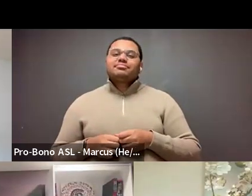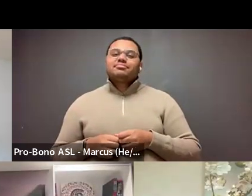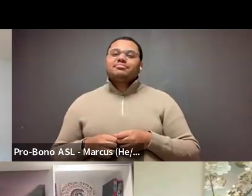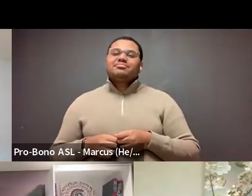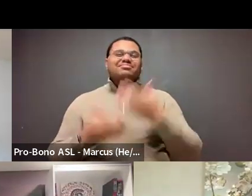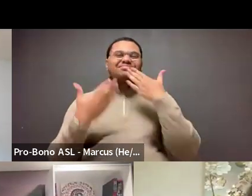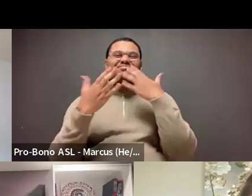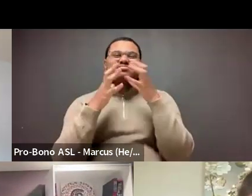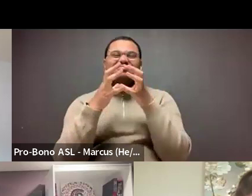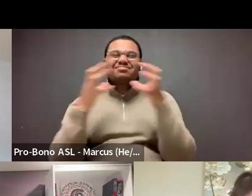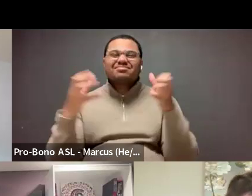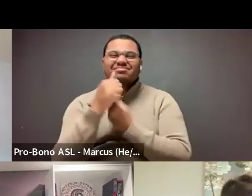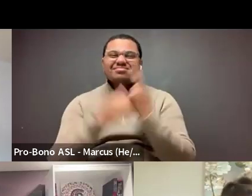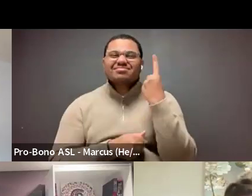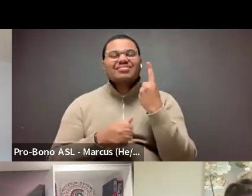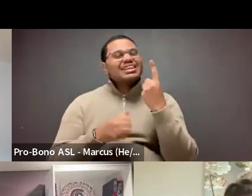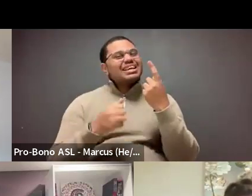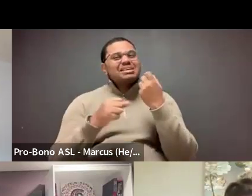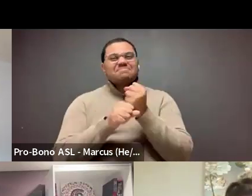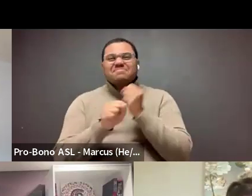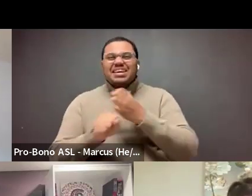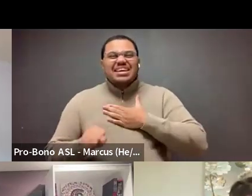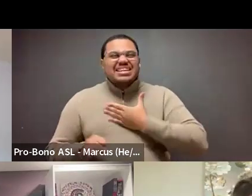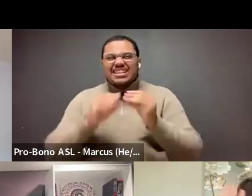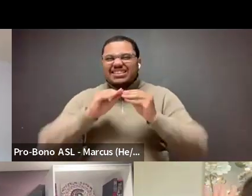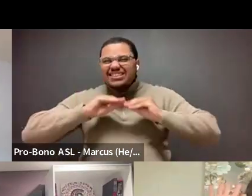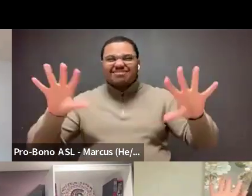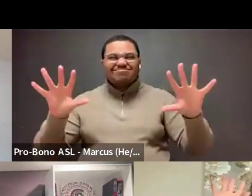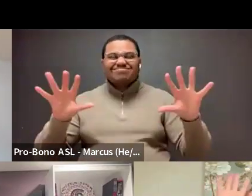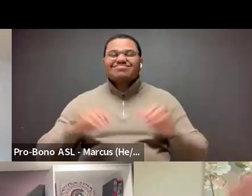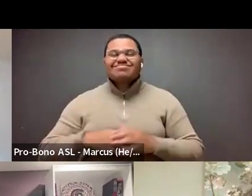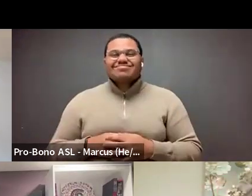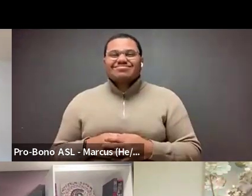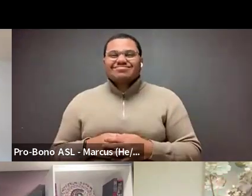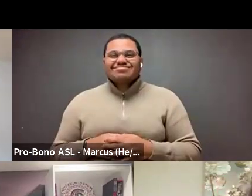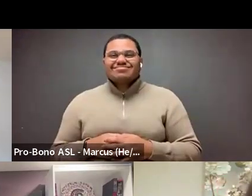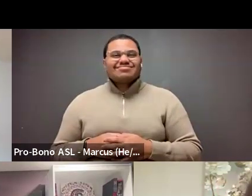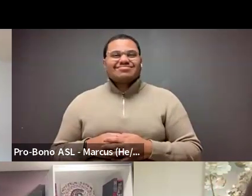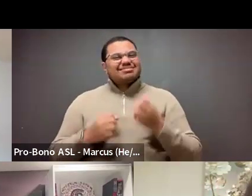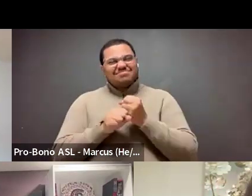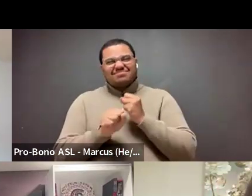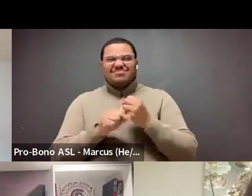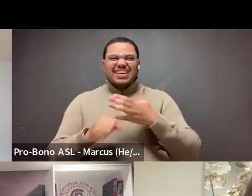Thank you so much, everyone. Let's make consent contagious. Thank you.